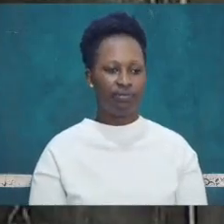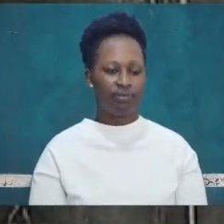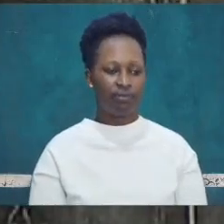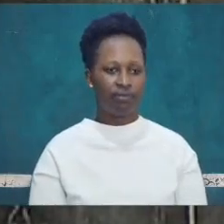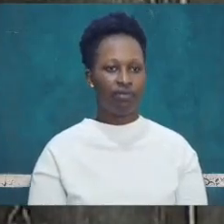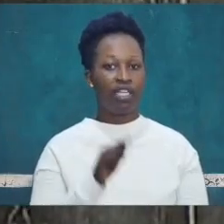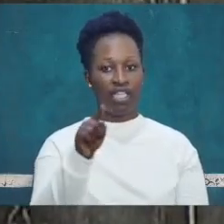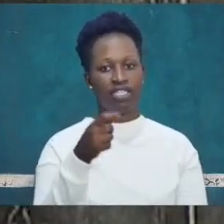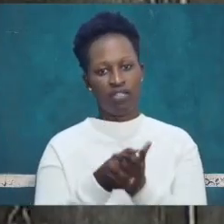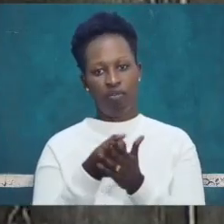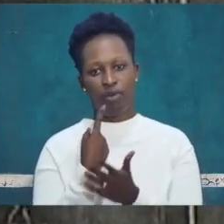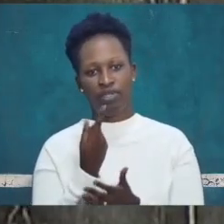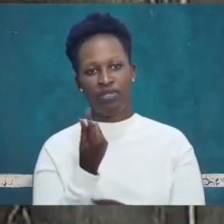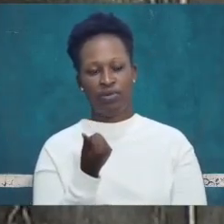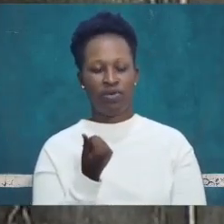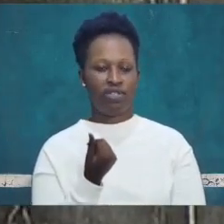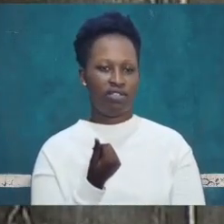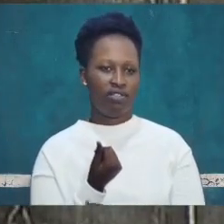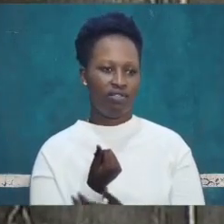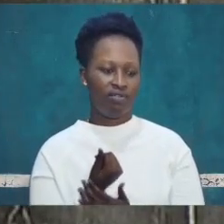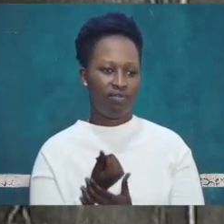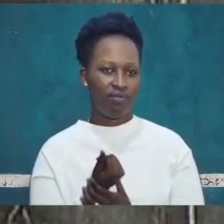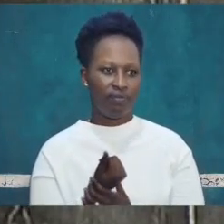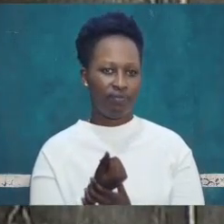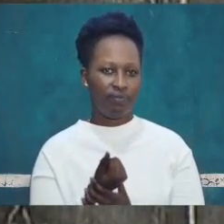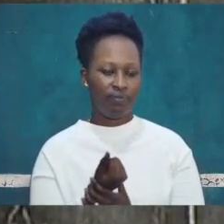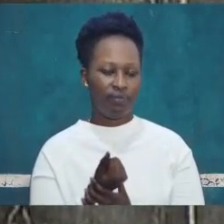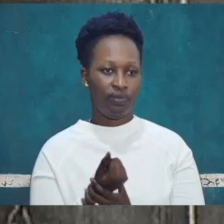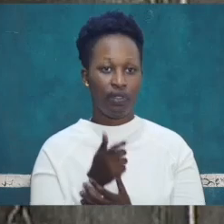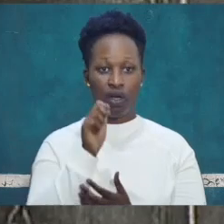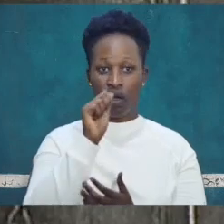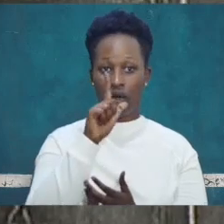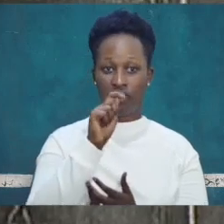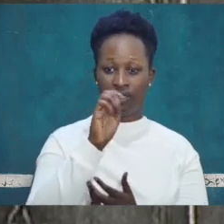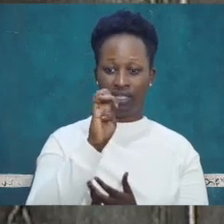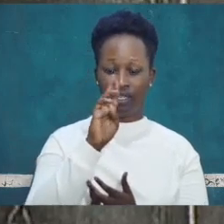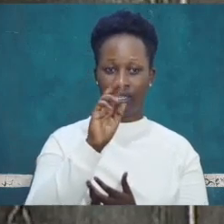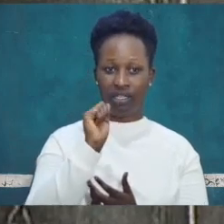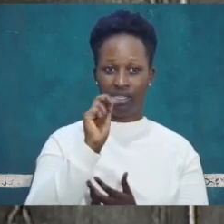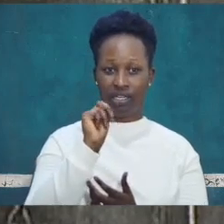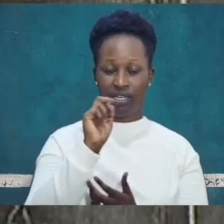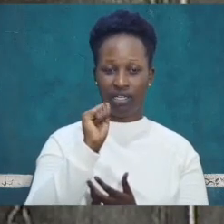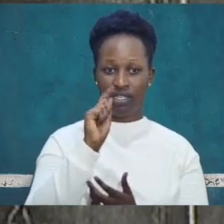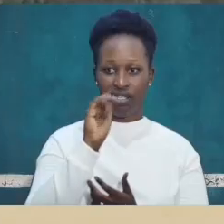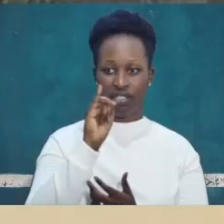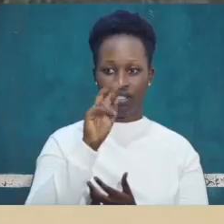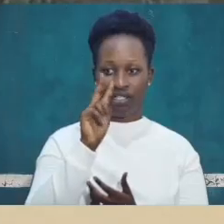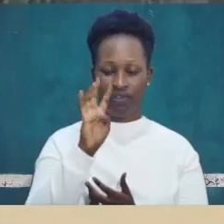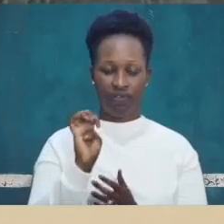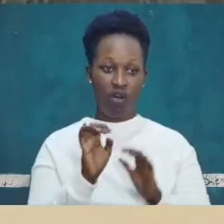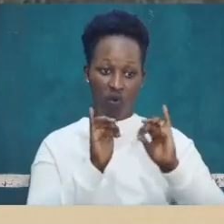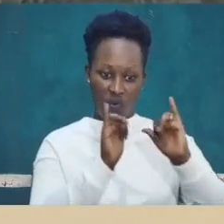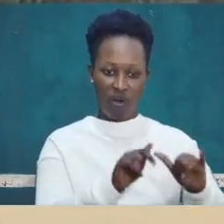And that is the opportunity cost. The alternative foregone, the alternative that you have left is what you call